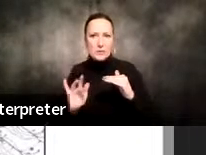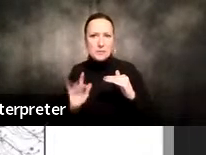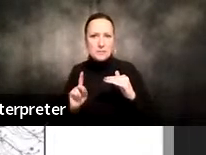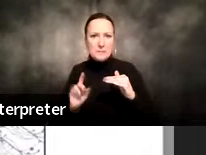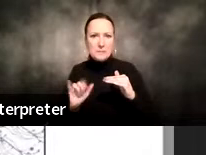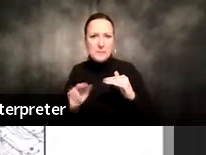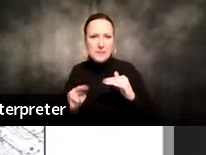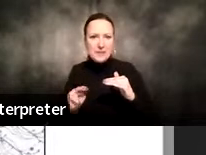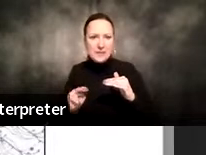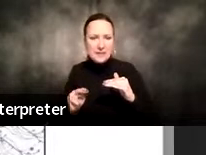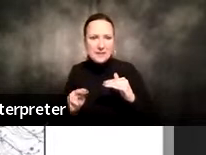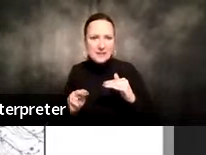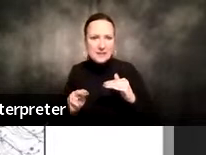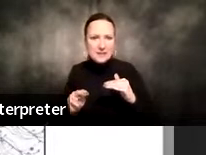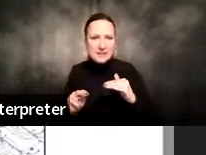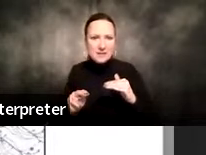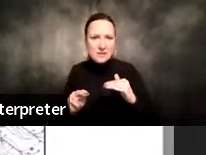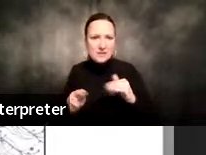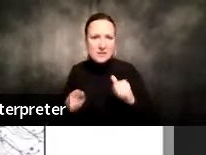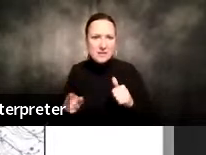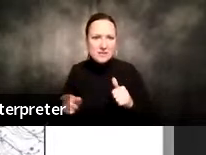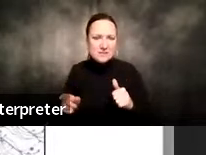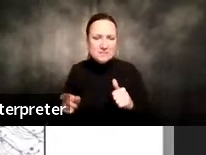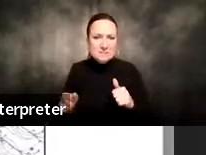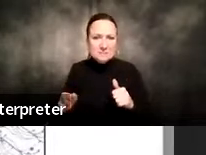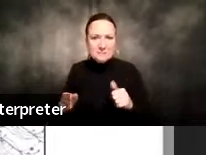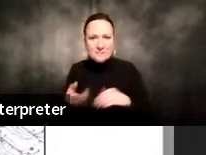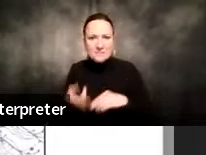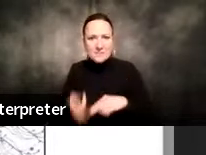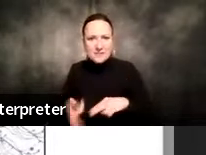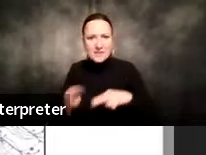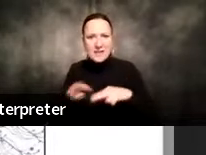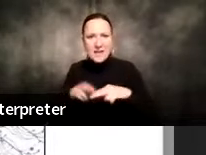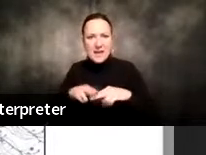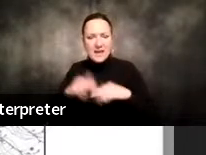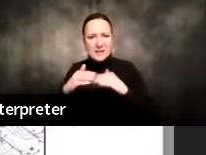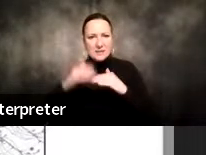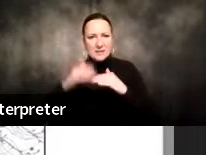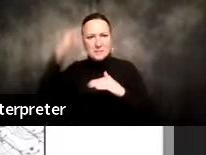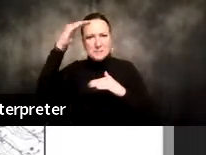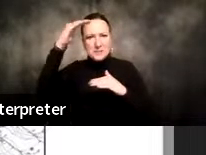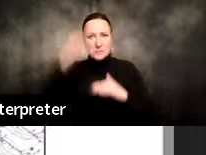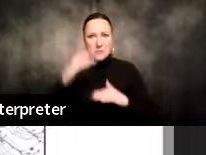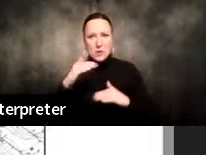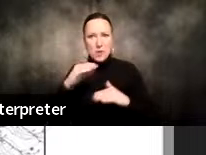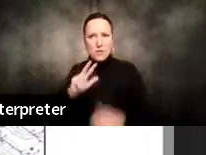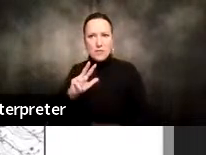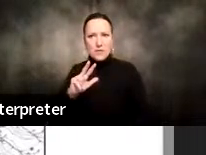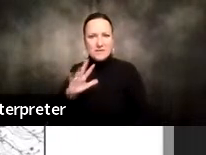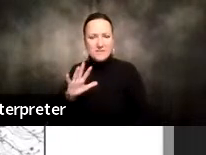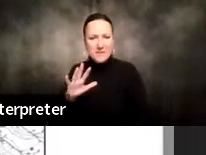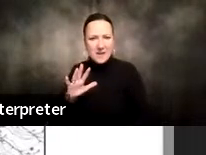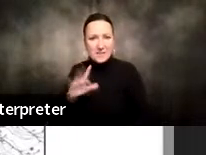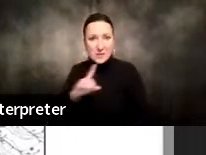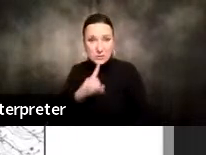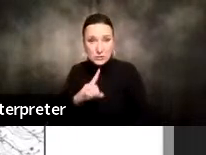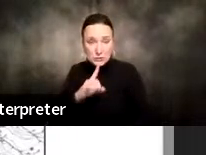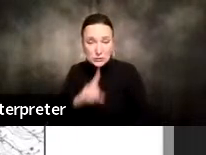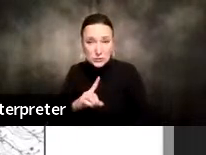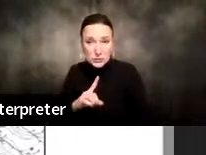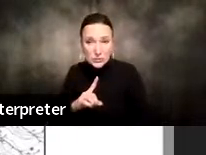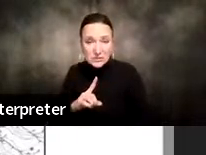this final story here, they do it because it's just below the 35-foot level. Like, are they sure this is